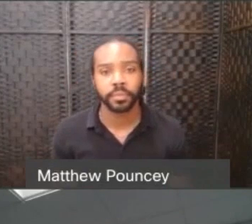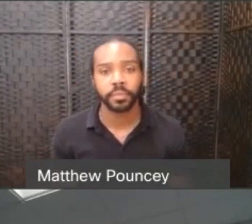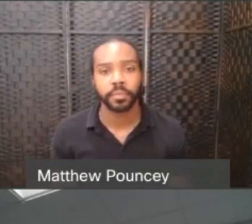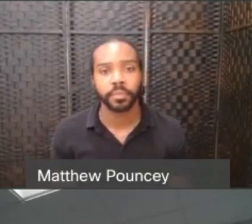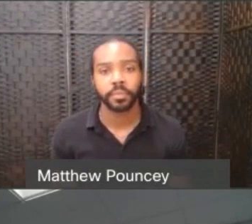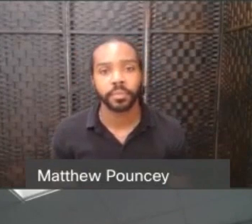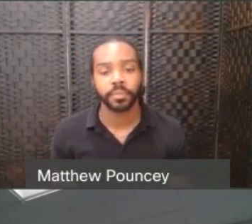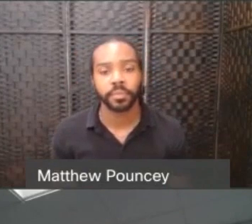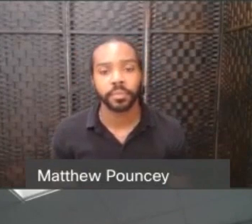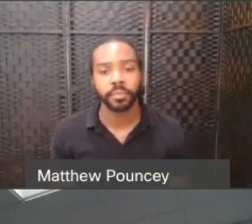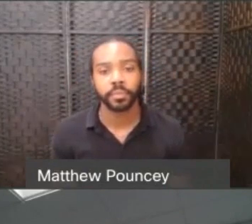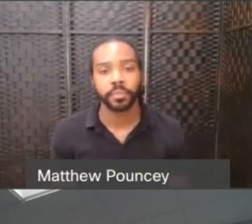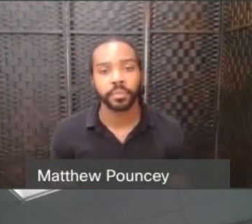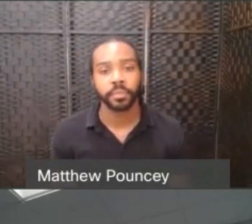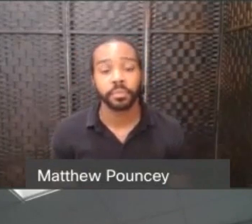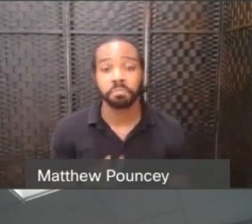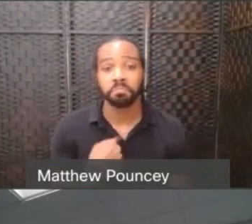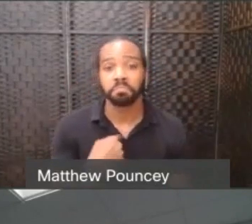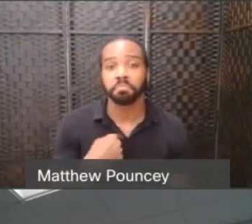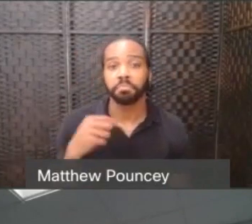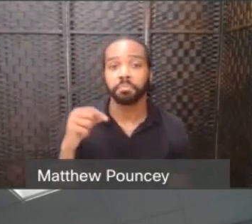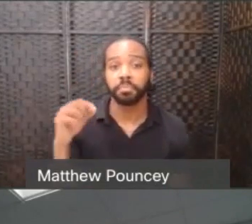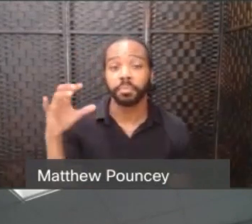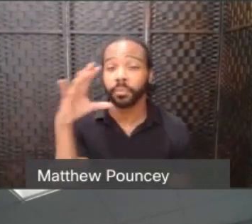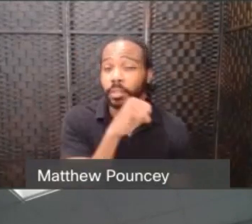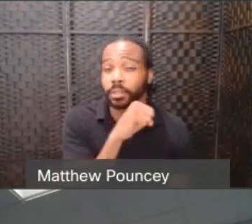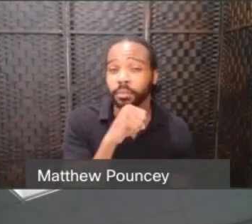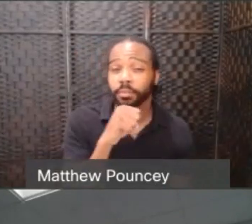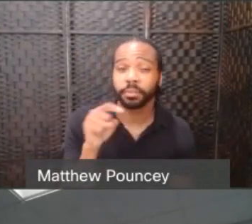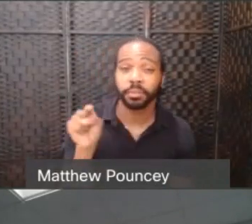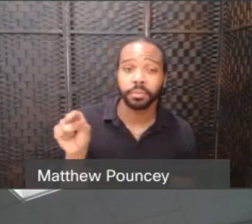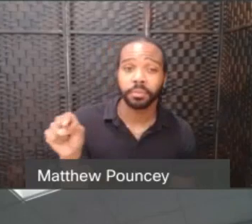And so I'm guessing that that question is